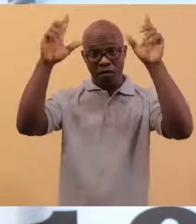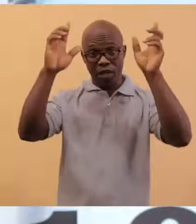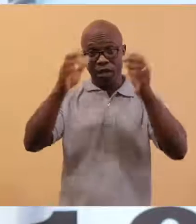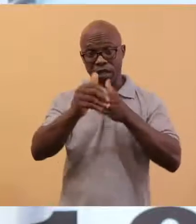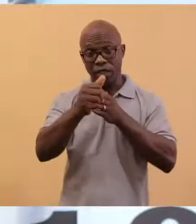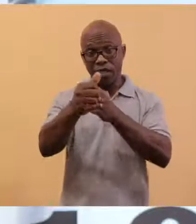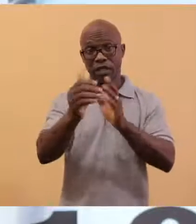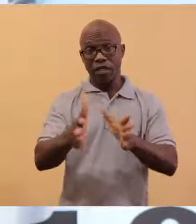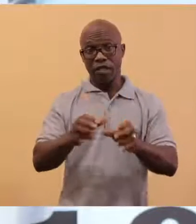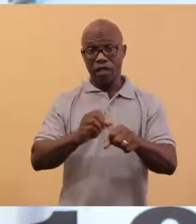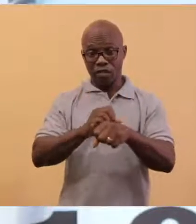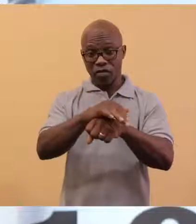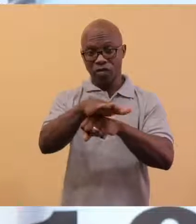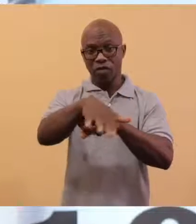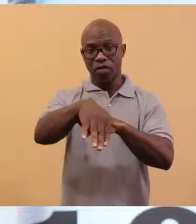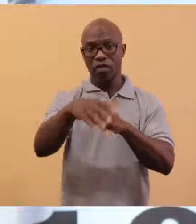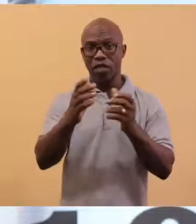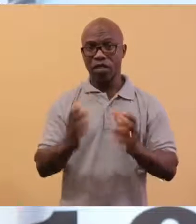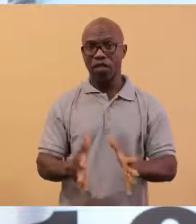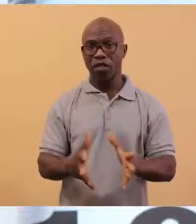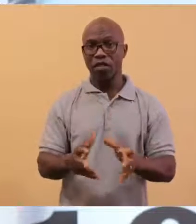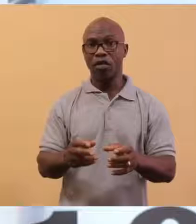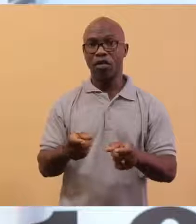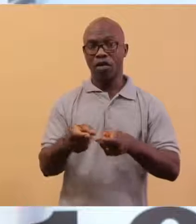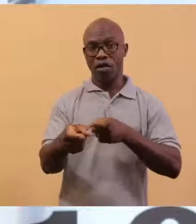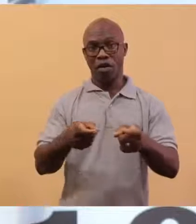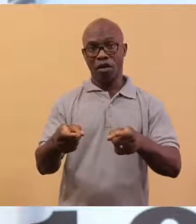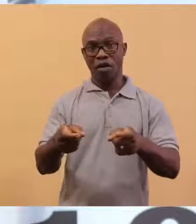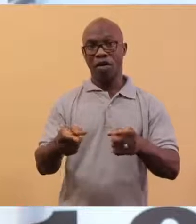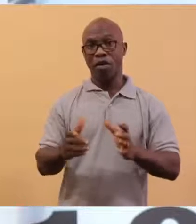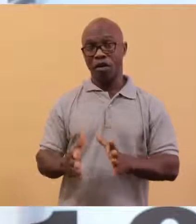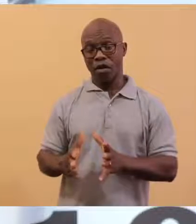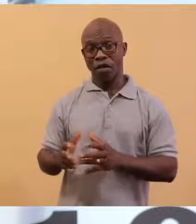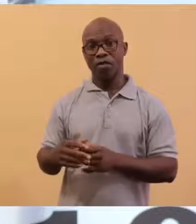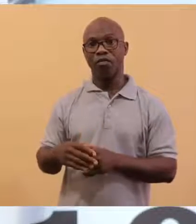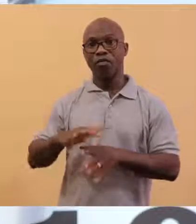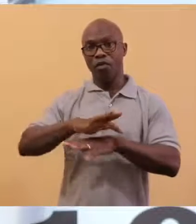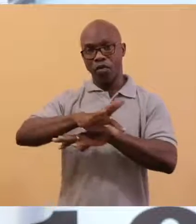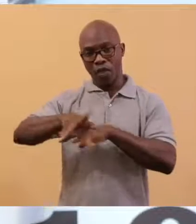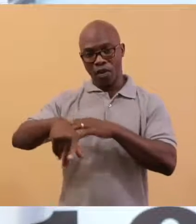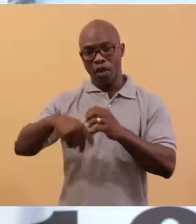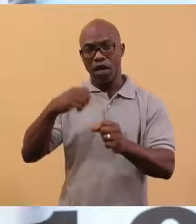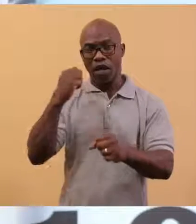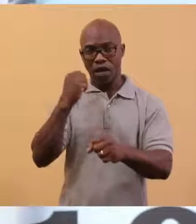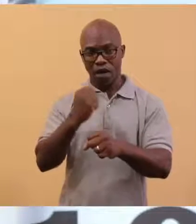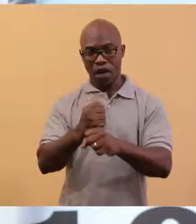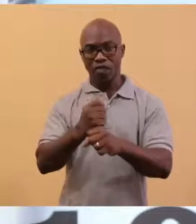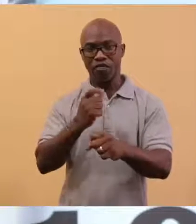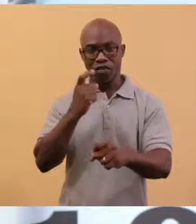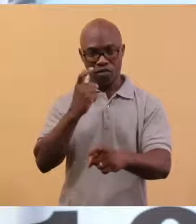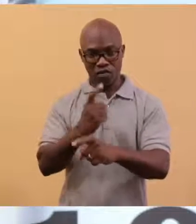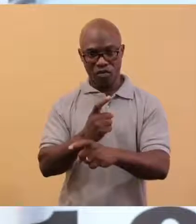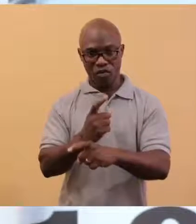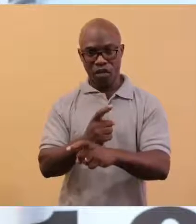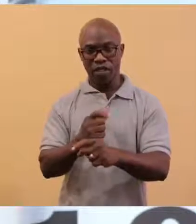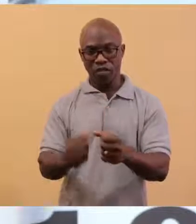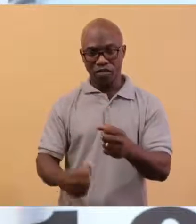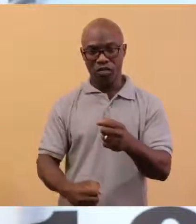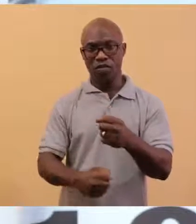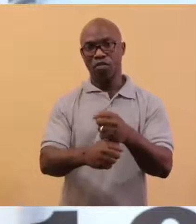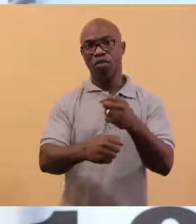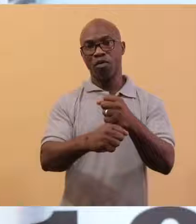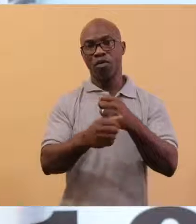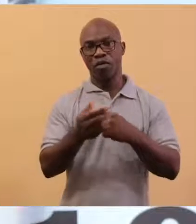Tushos and village councillors, operations owners, you all have a role to play in this